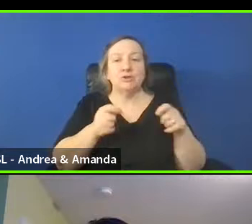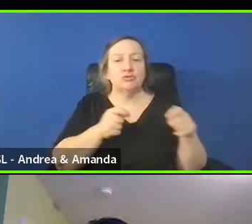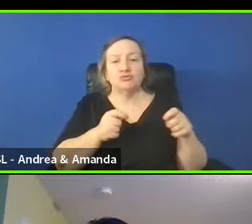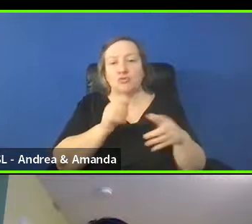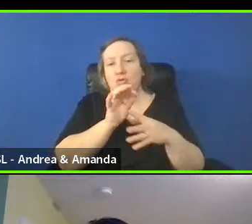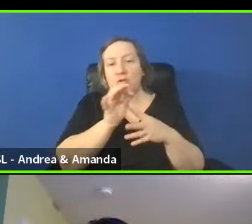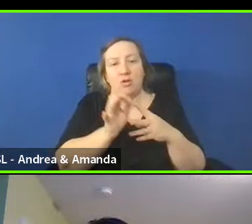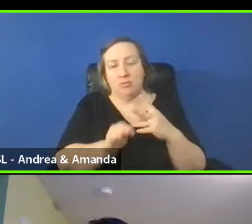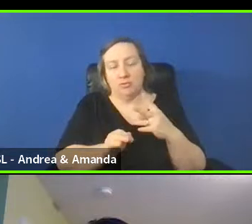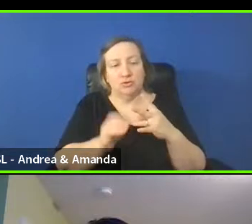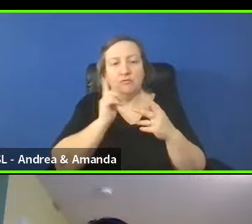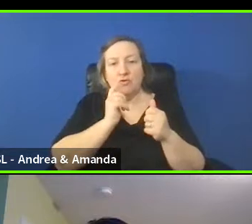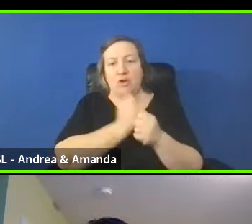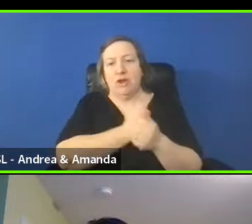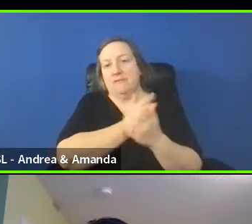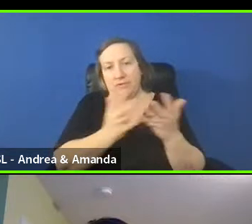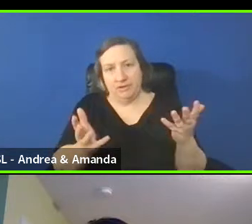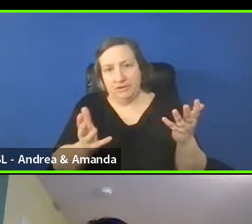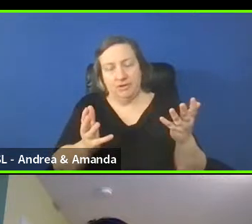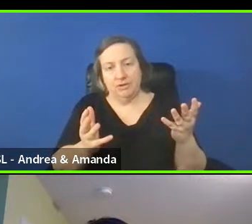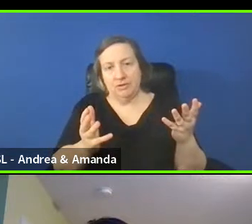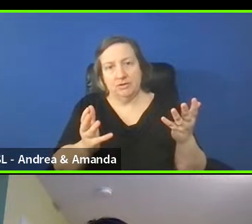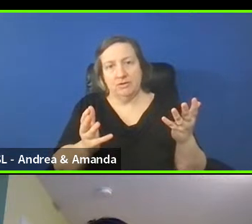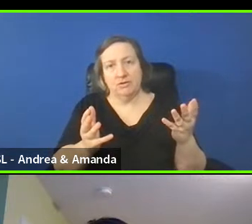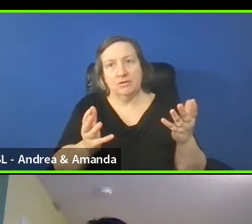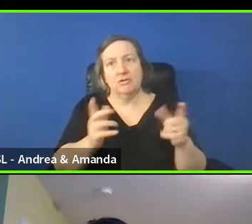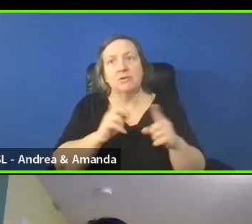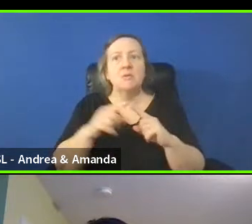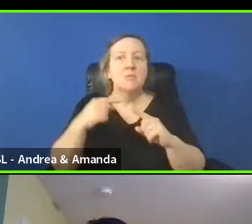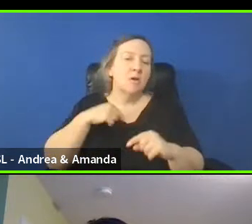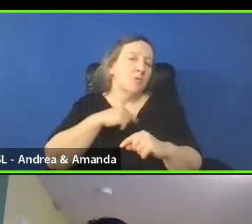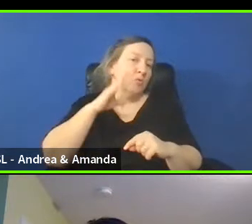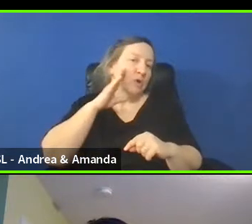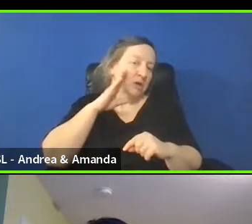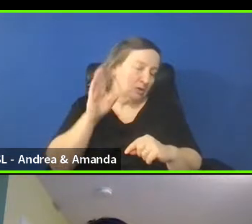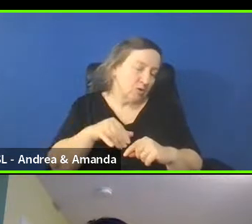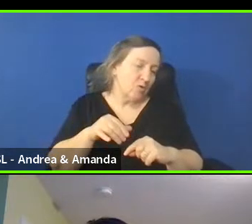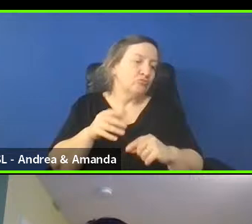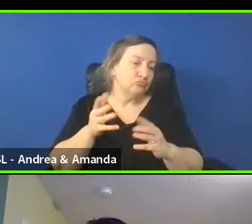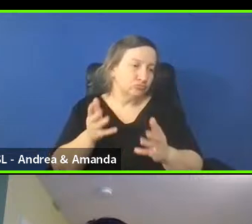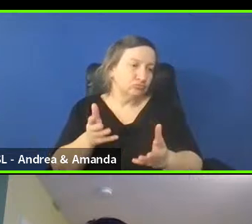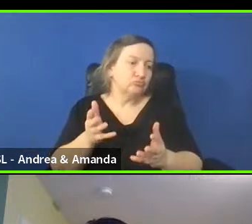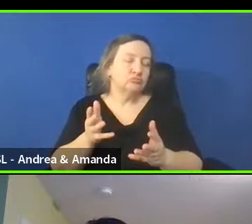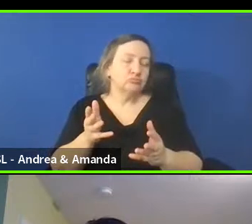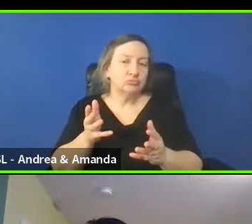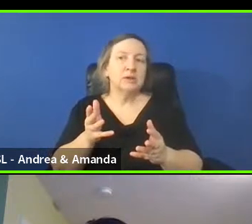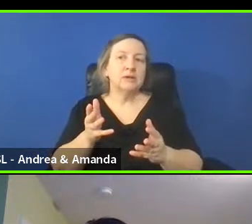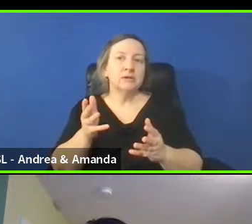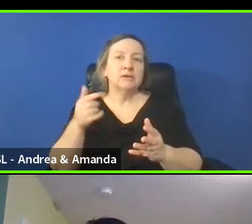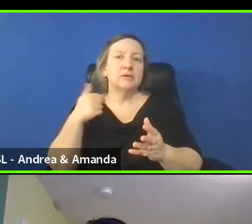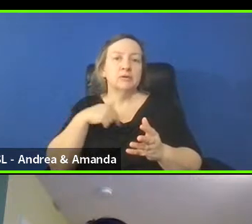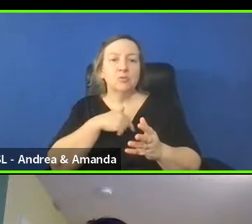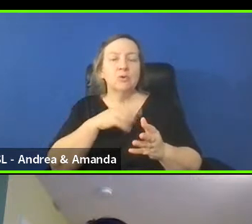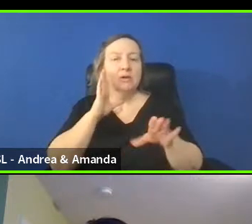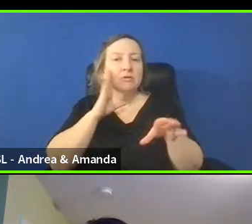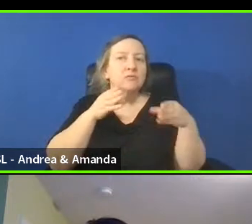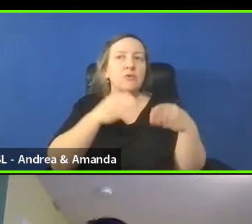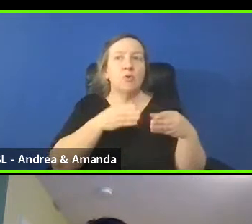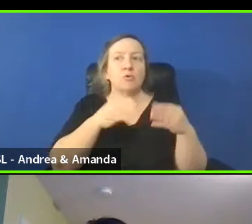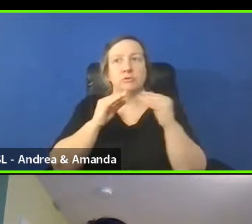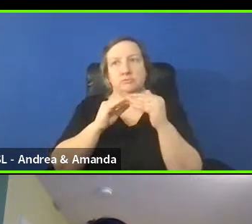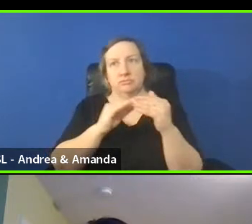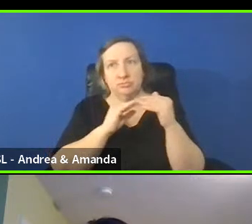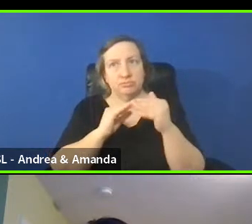option for everything, but we know that once again, we are centering equity,